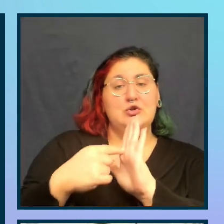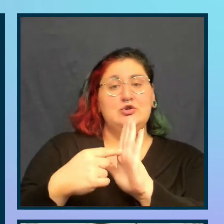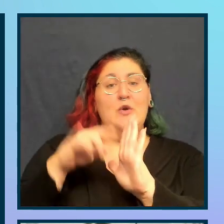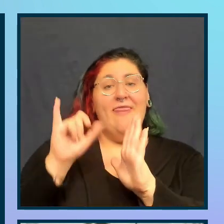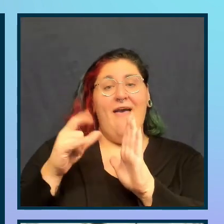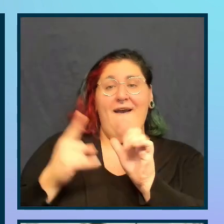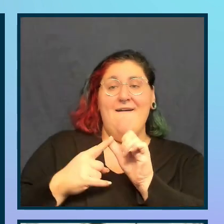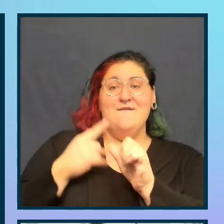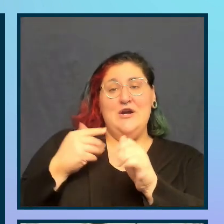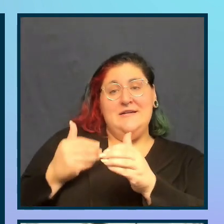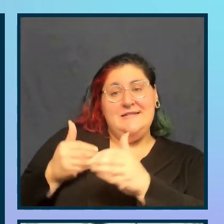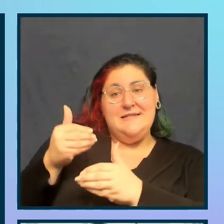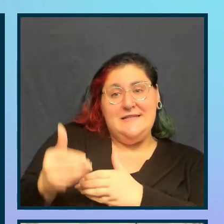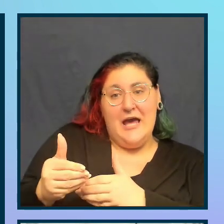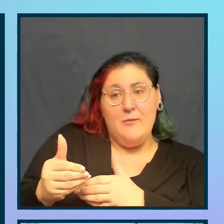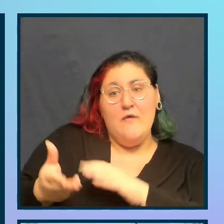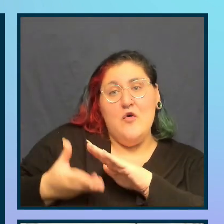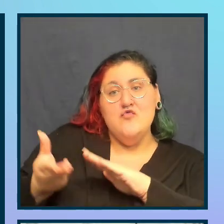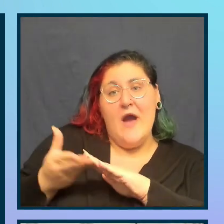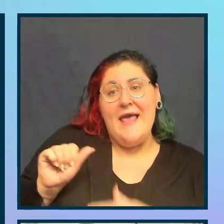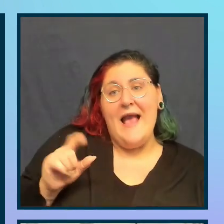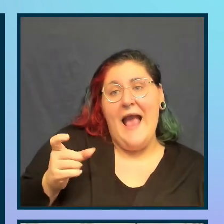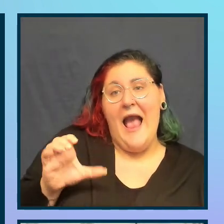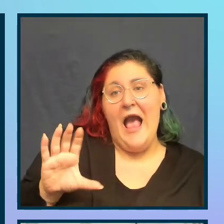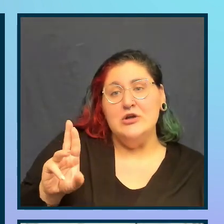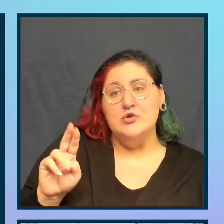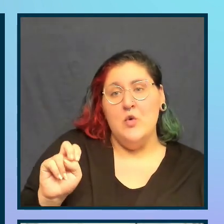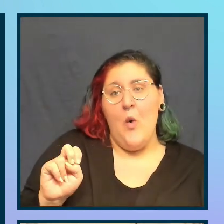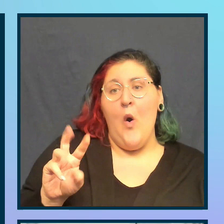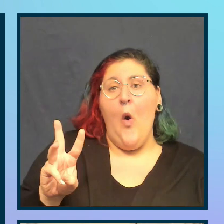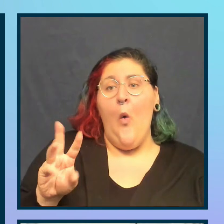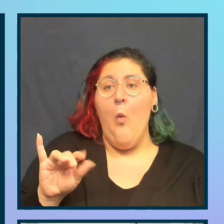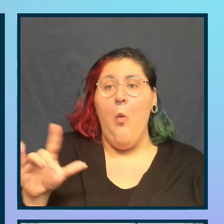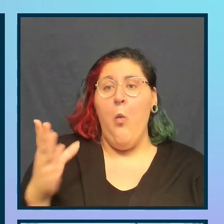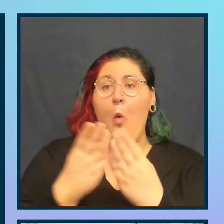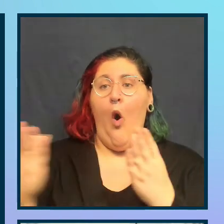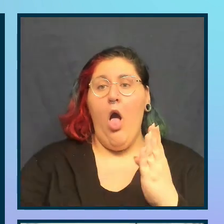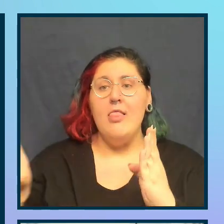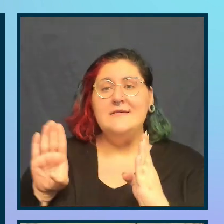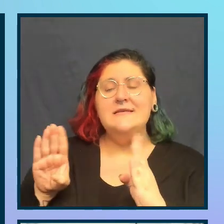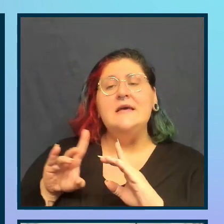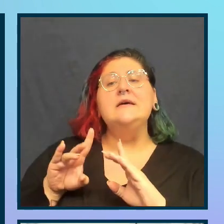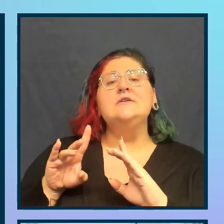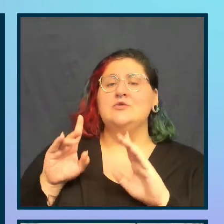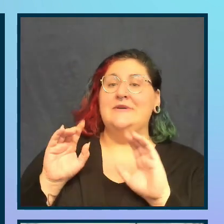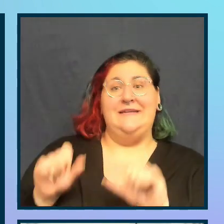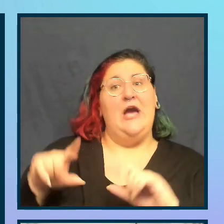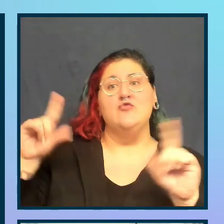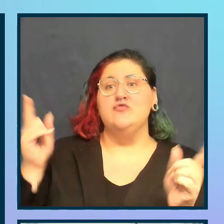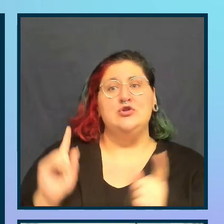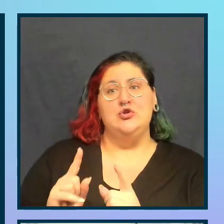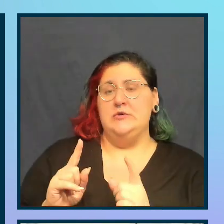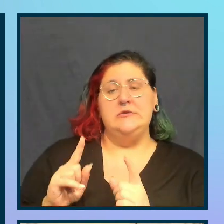to on average 57.38% with a very low effort. But then what does that leave? You know, I don't know about you, but